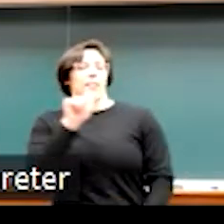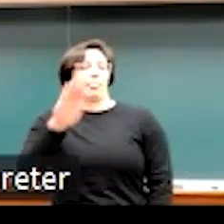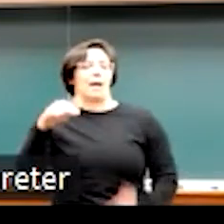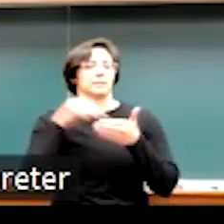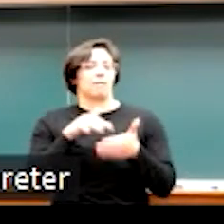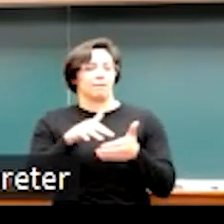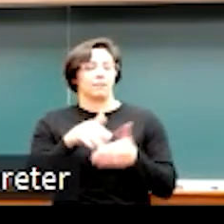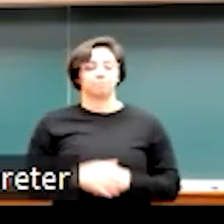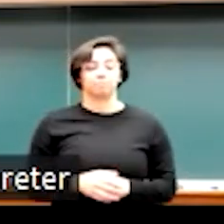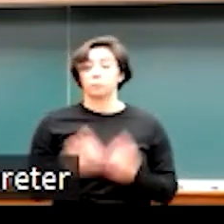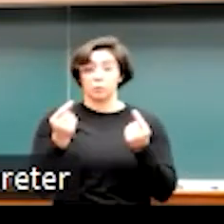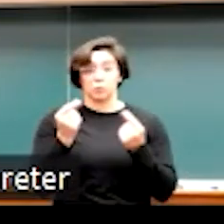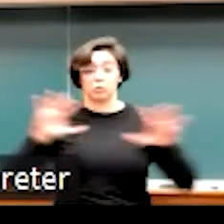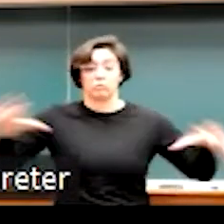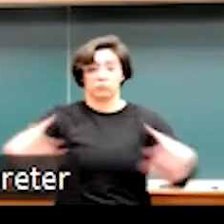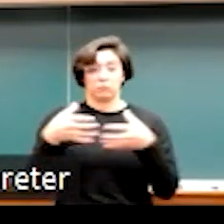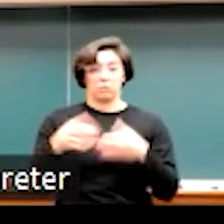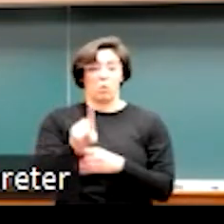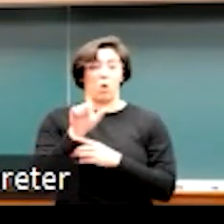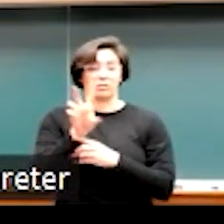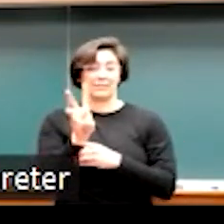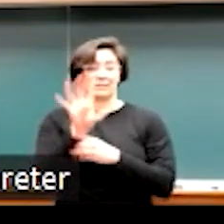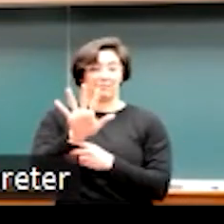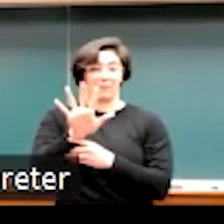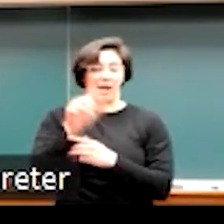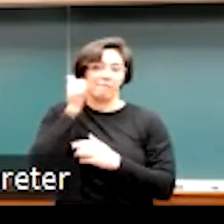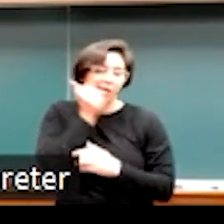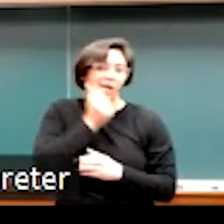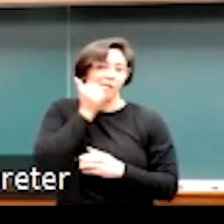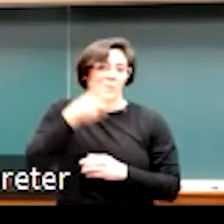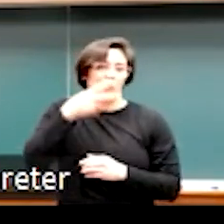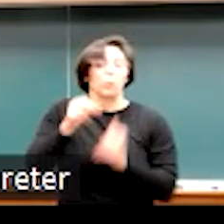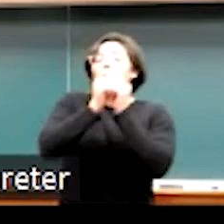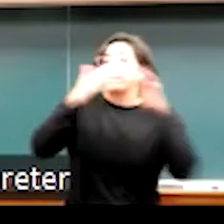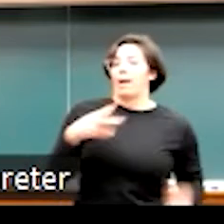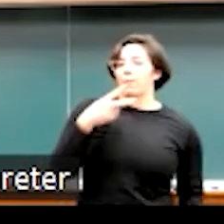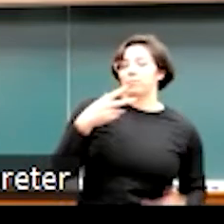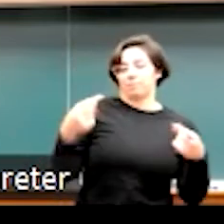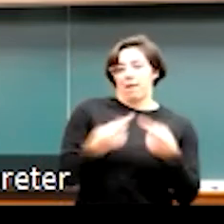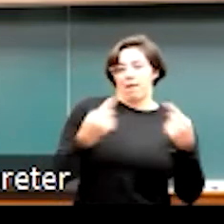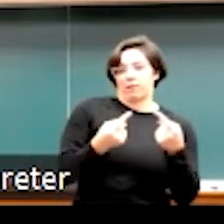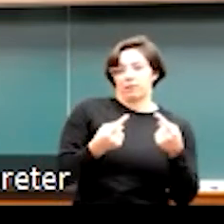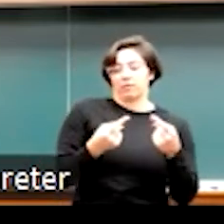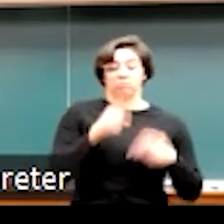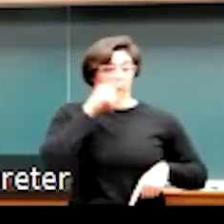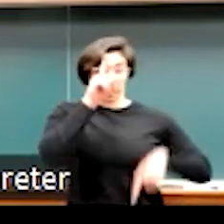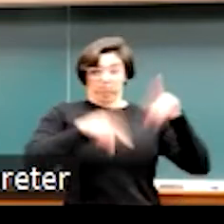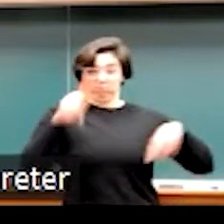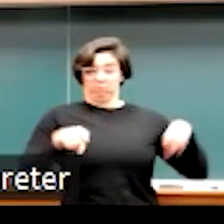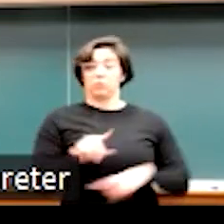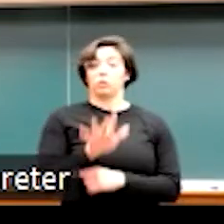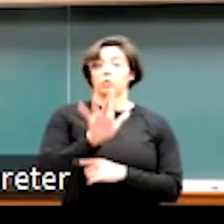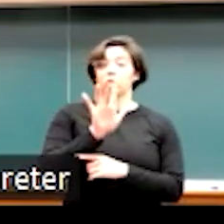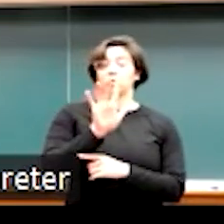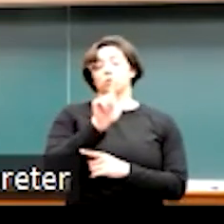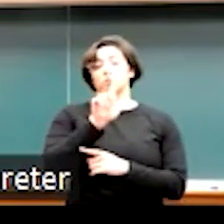study. And what we did is we recruited 165 daily smokers without chronic pain. And we randomized them to either